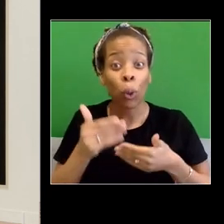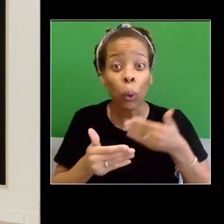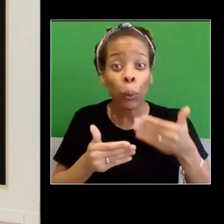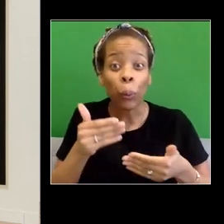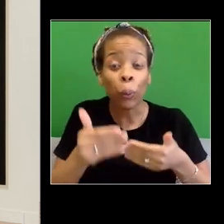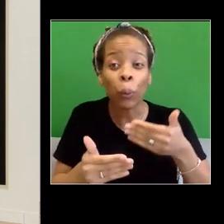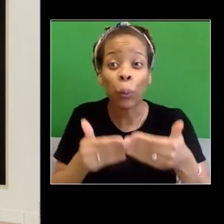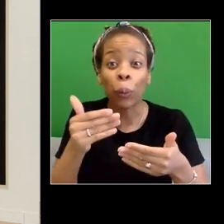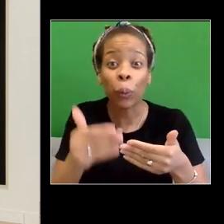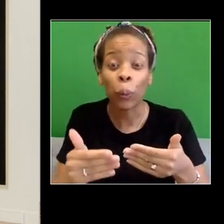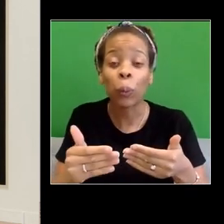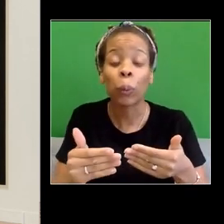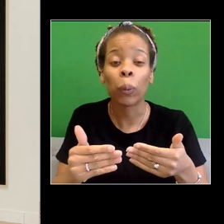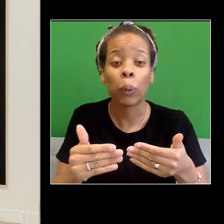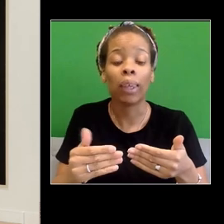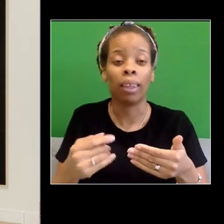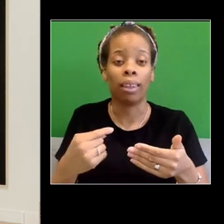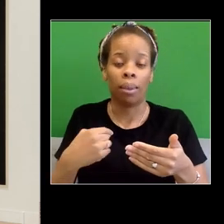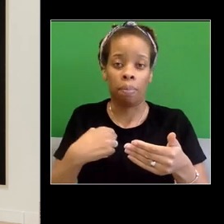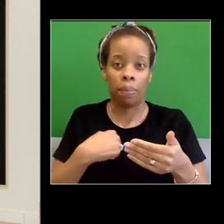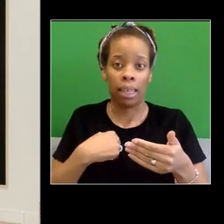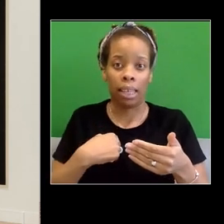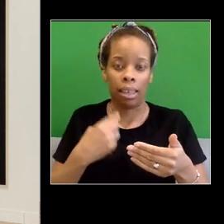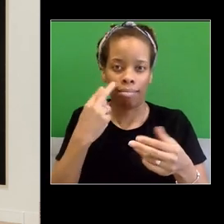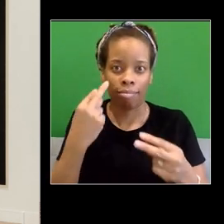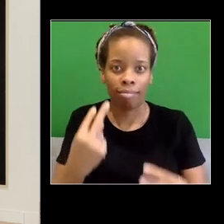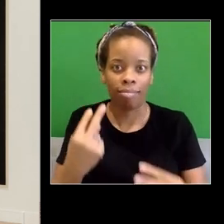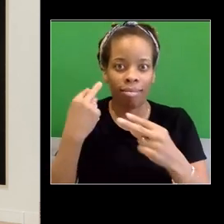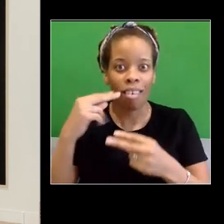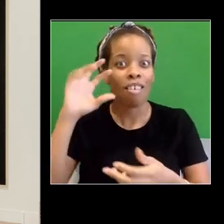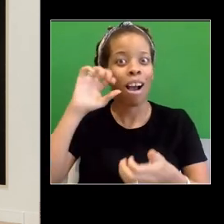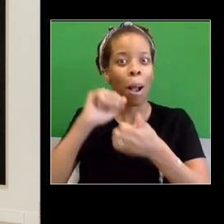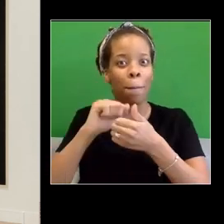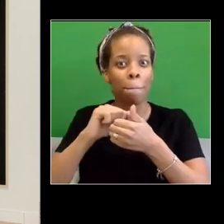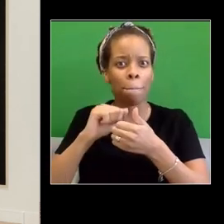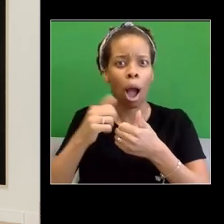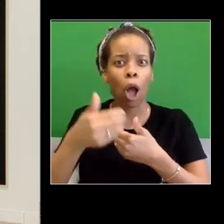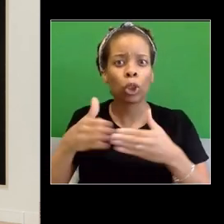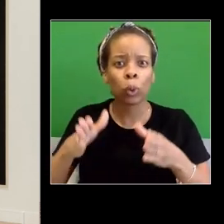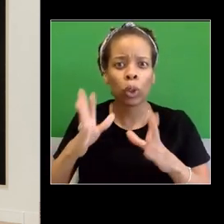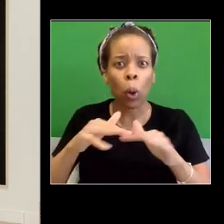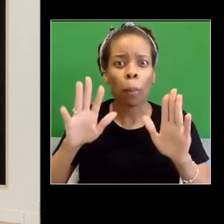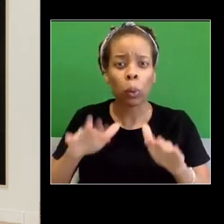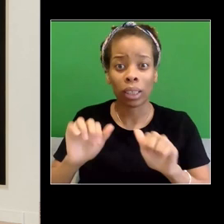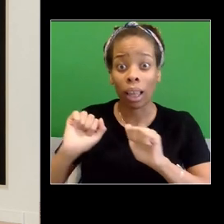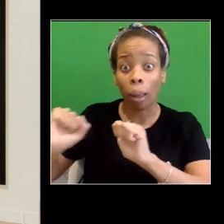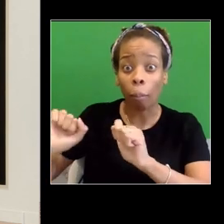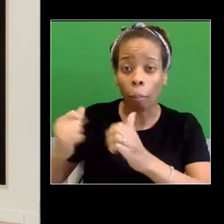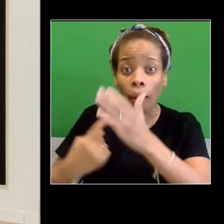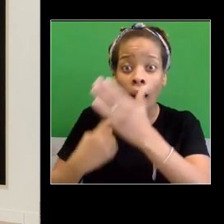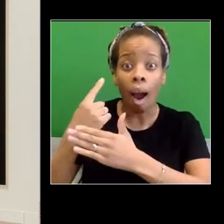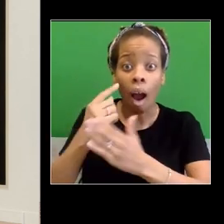and thinking back to that experience of the Studio Museum, which I'm forever grateful for because it taught me so